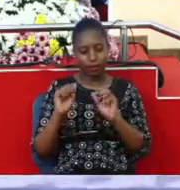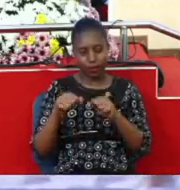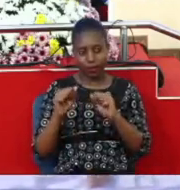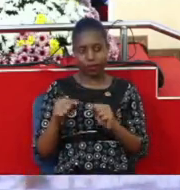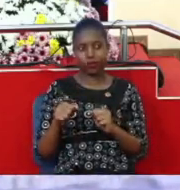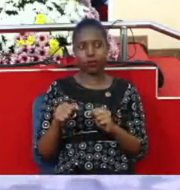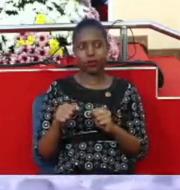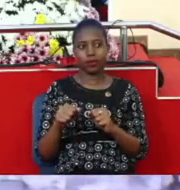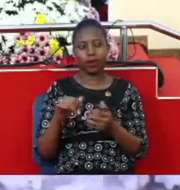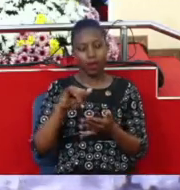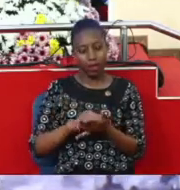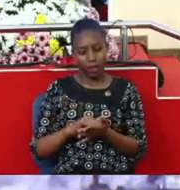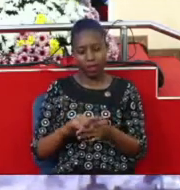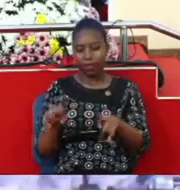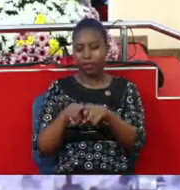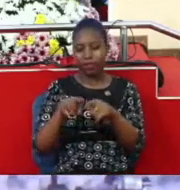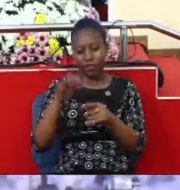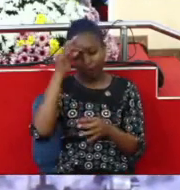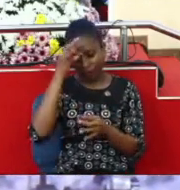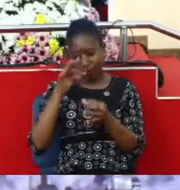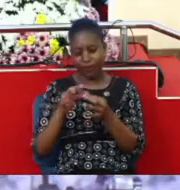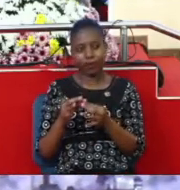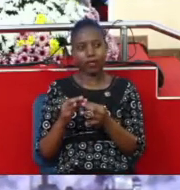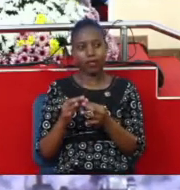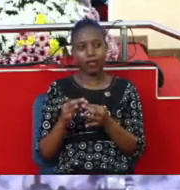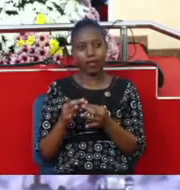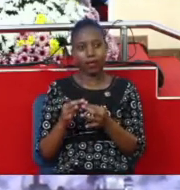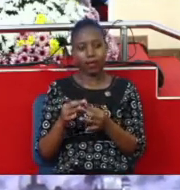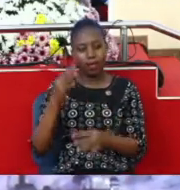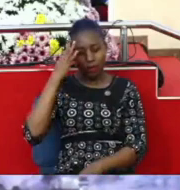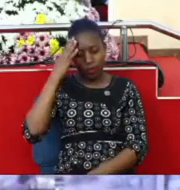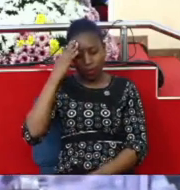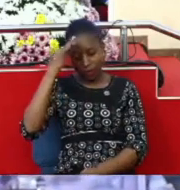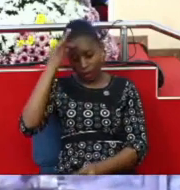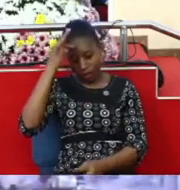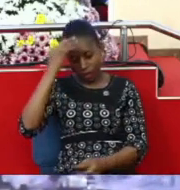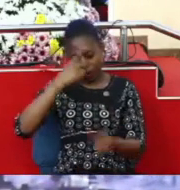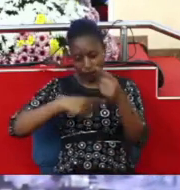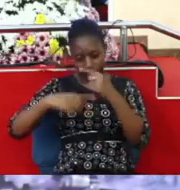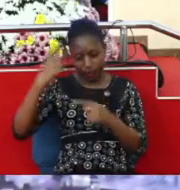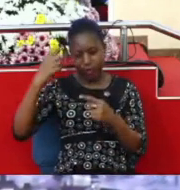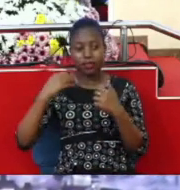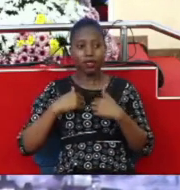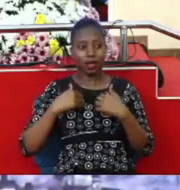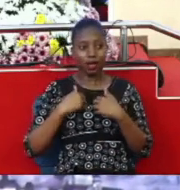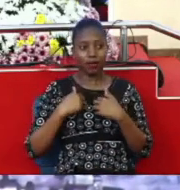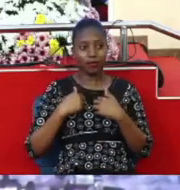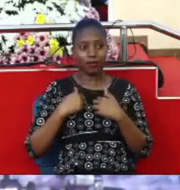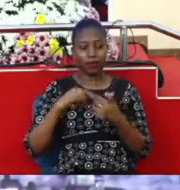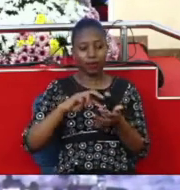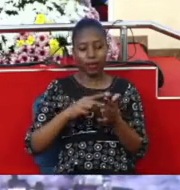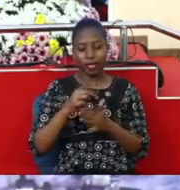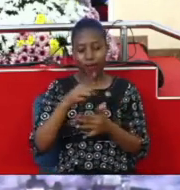all about. That I have victory. And faith is my victory.